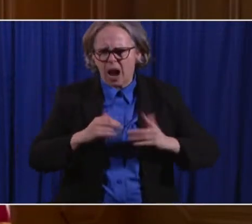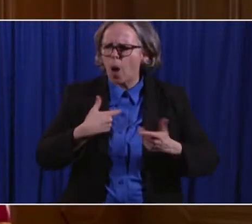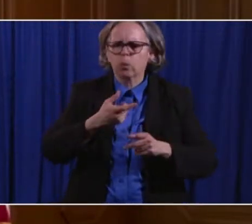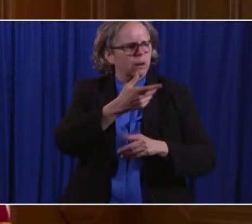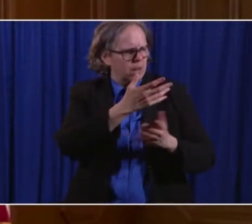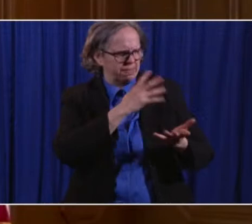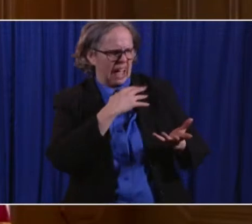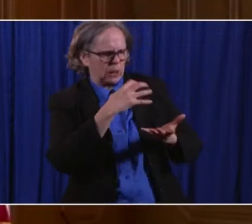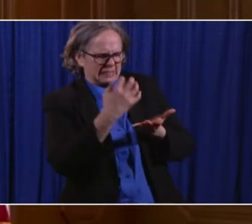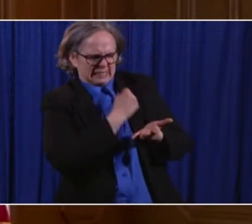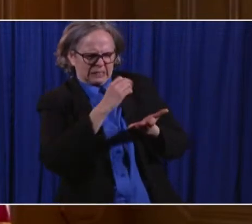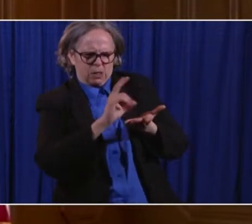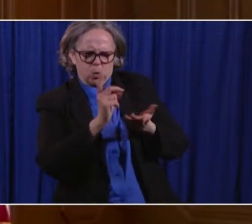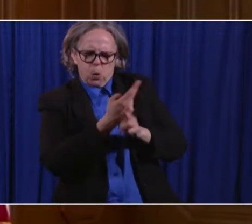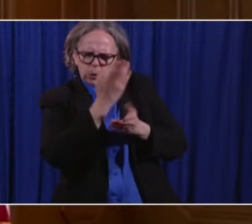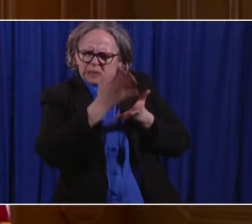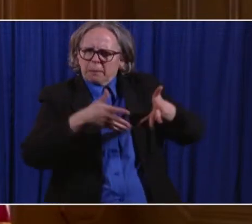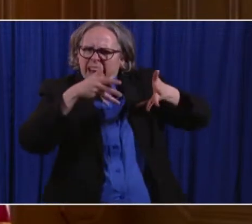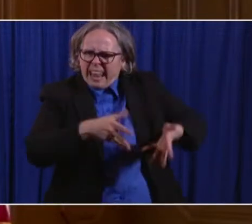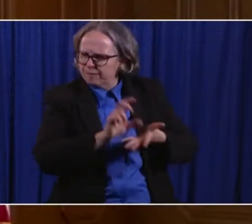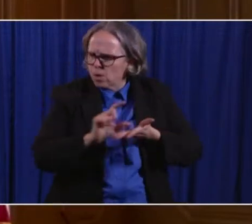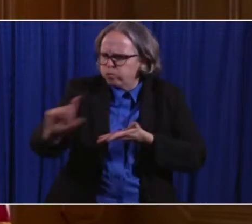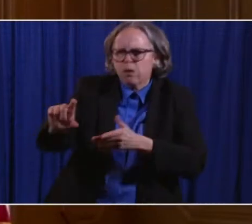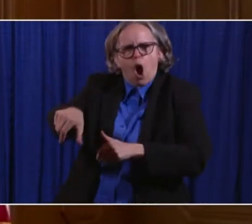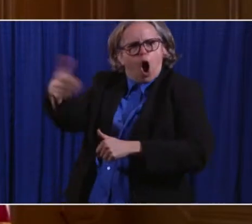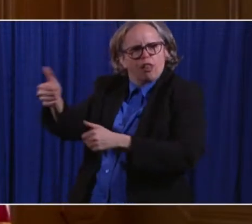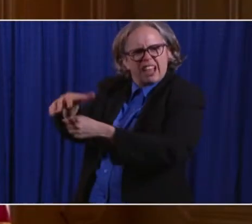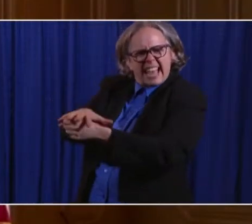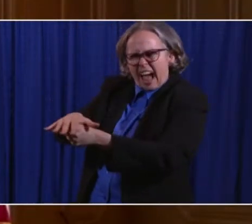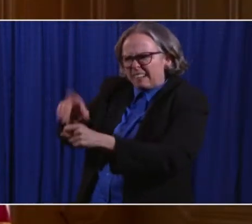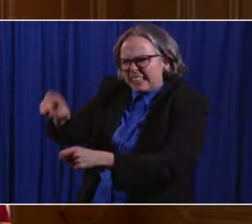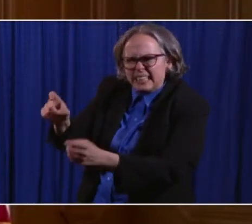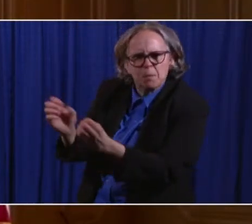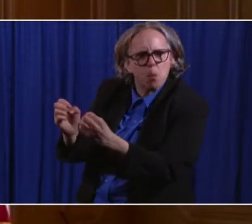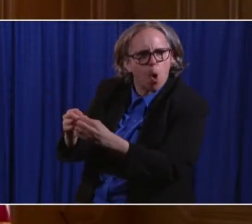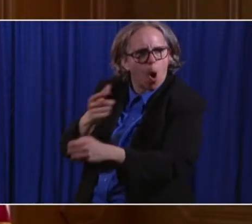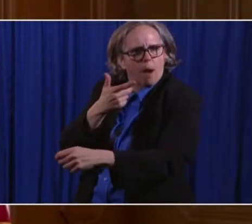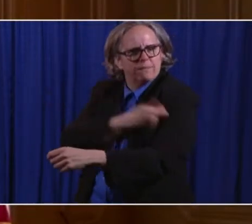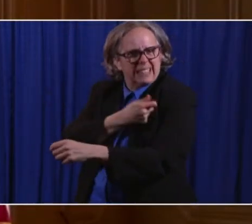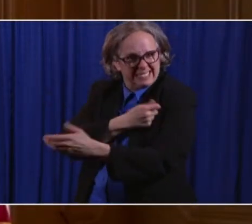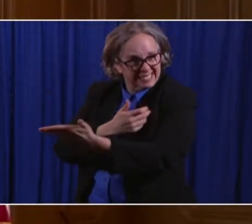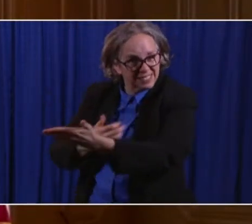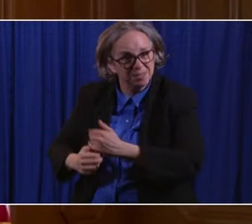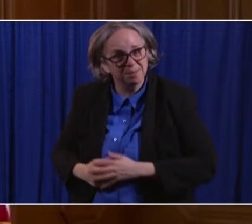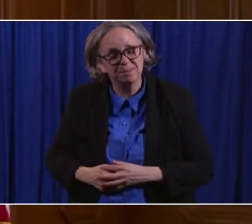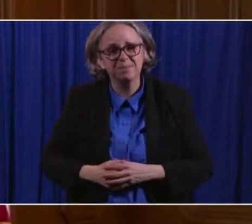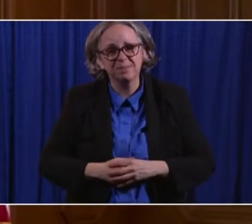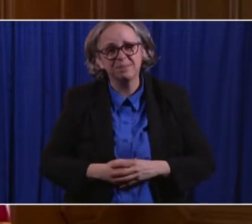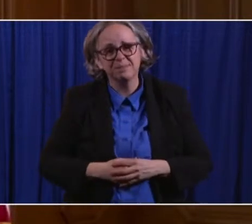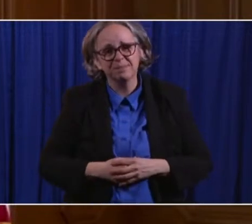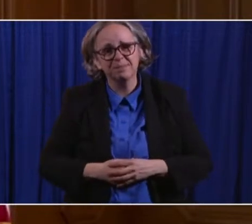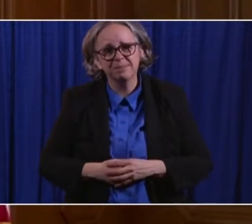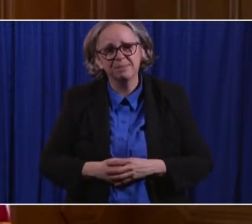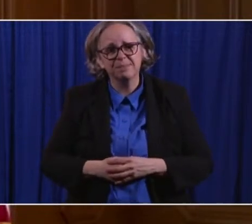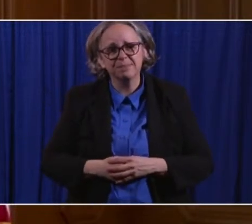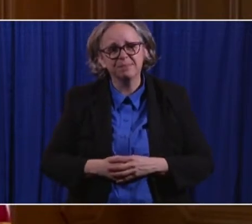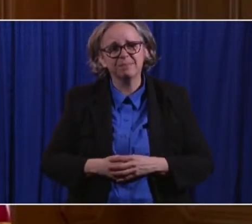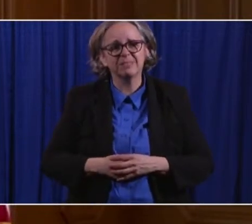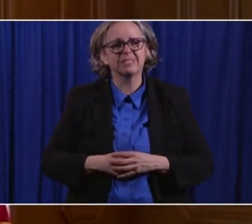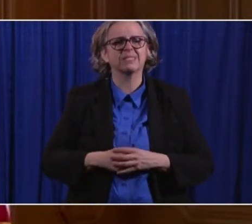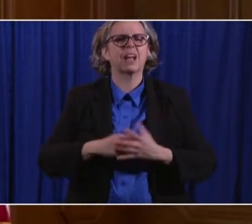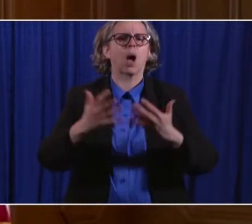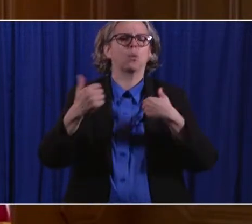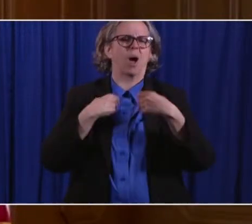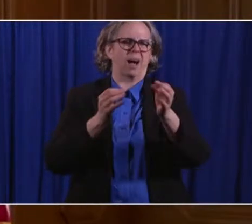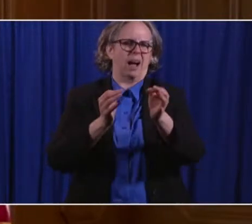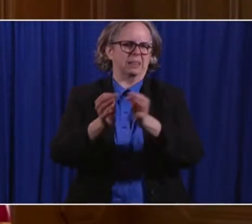where the demand is certainly higher. I want to talk about three other ways today about how